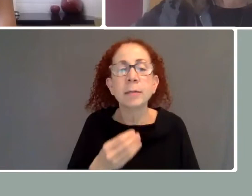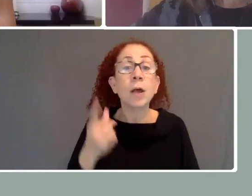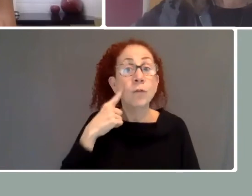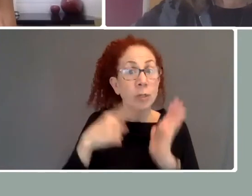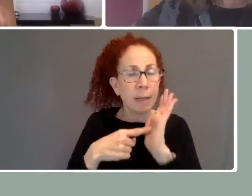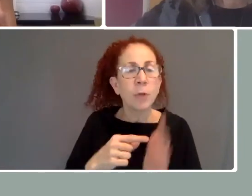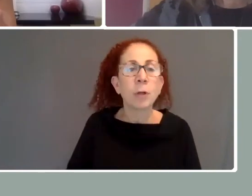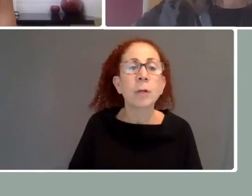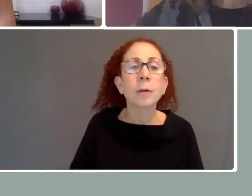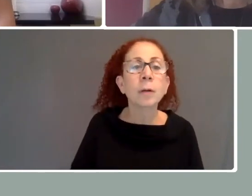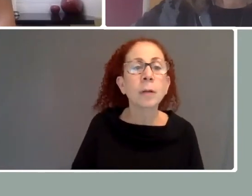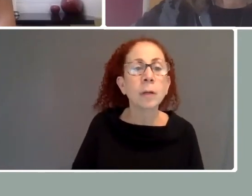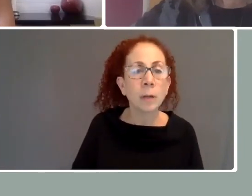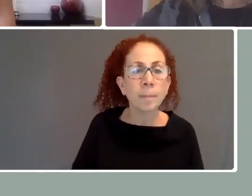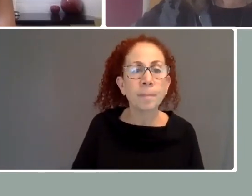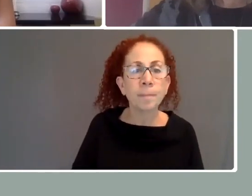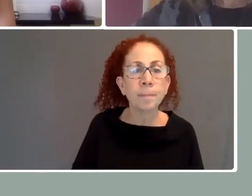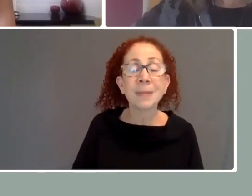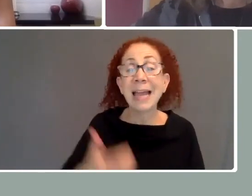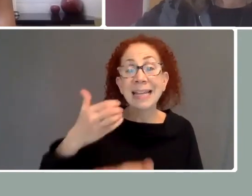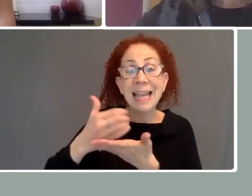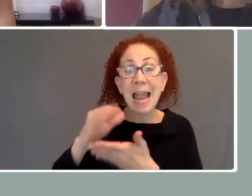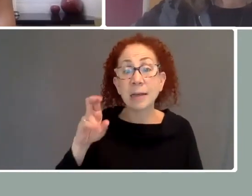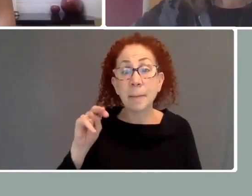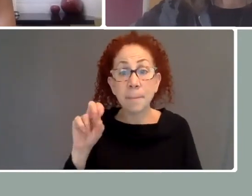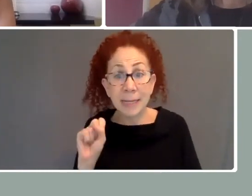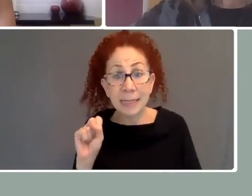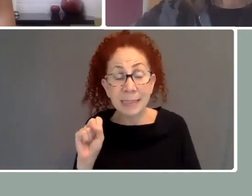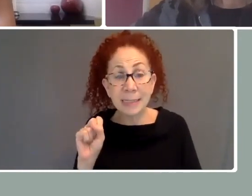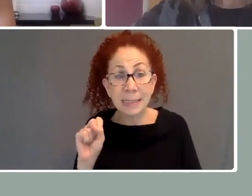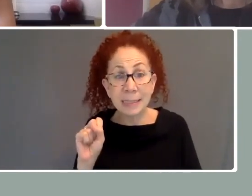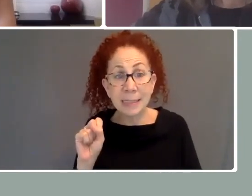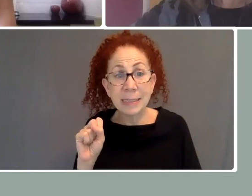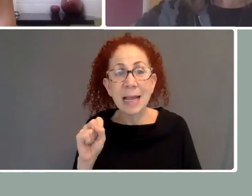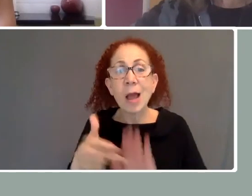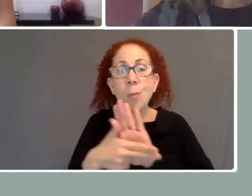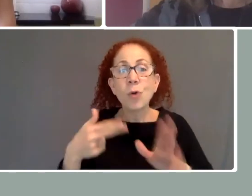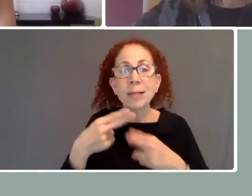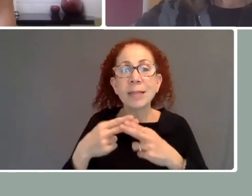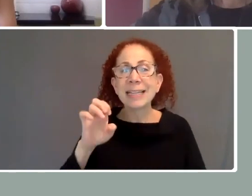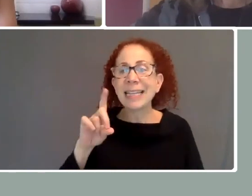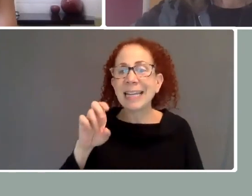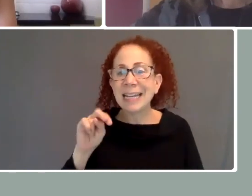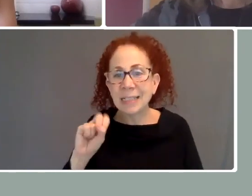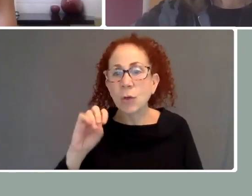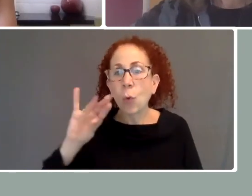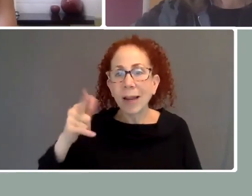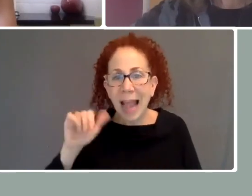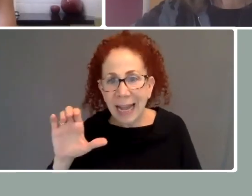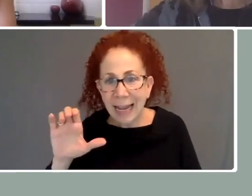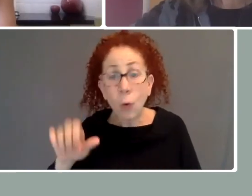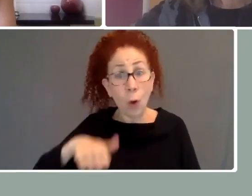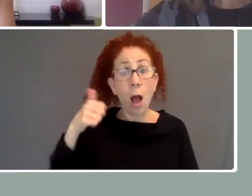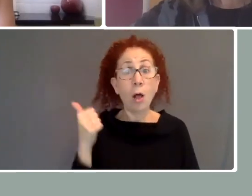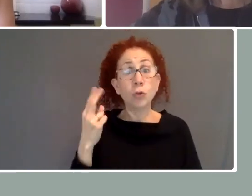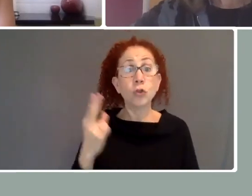might find that canned beans, and particularly brands like Eden's Organic or others that